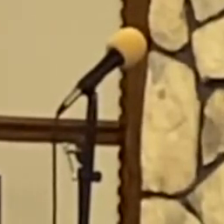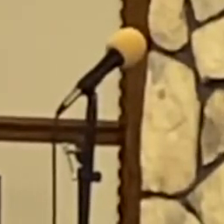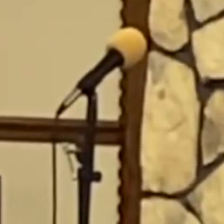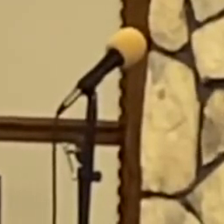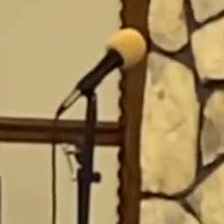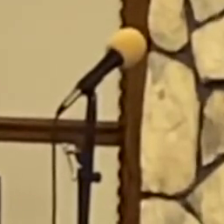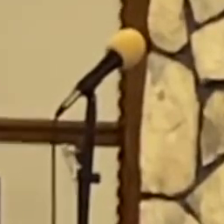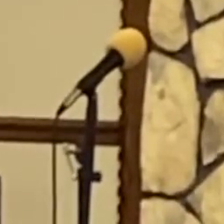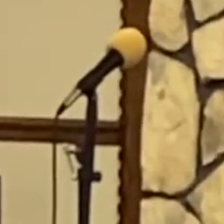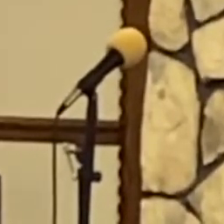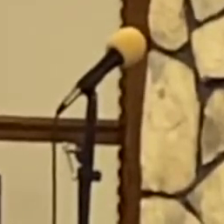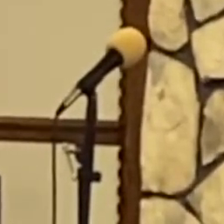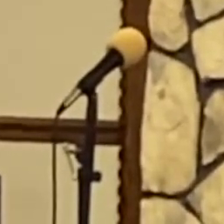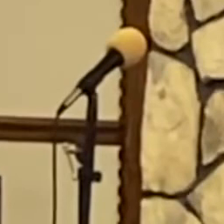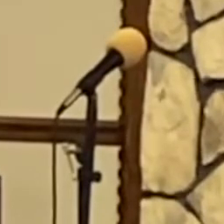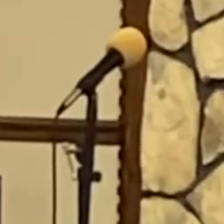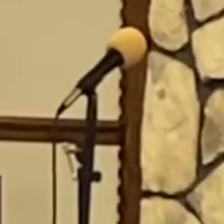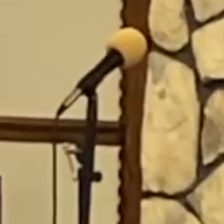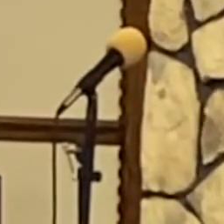love out on you?